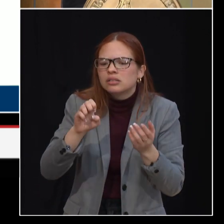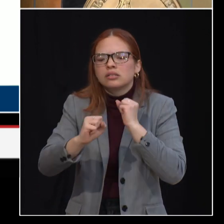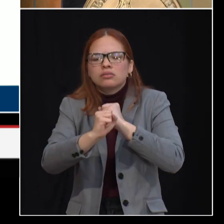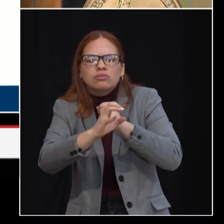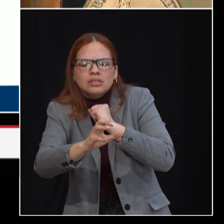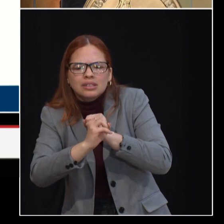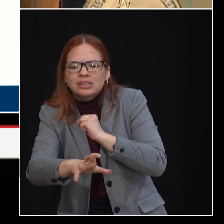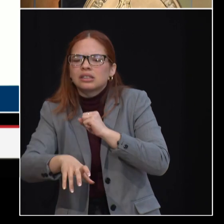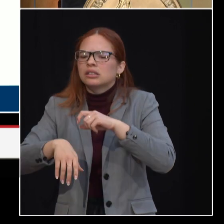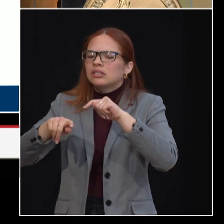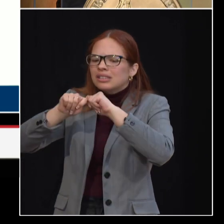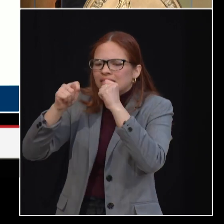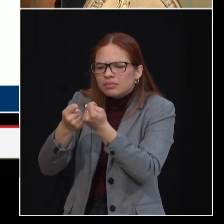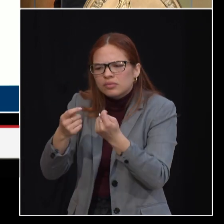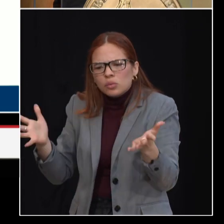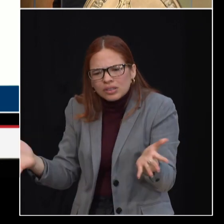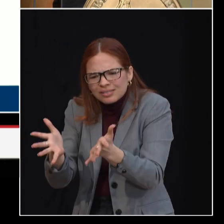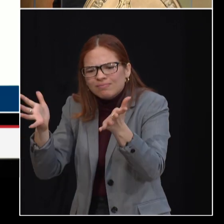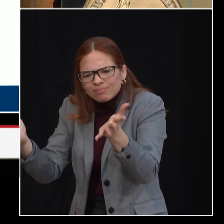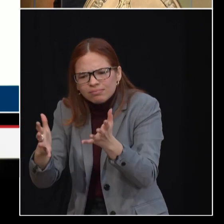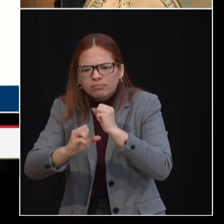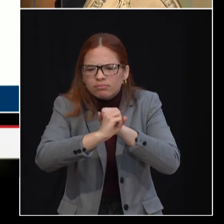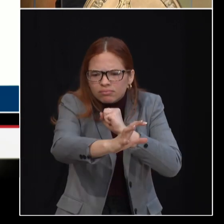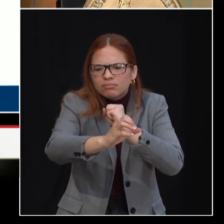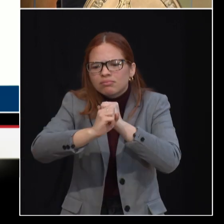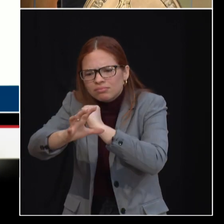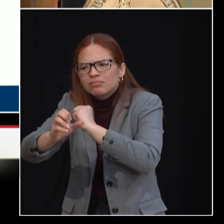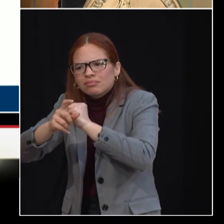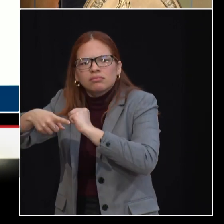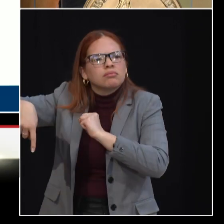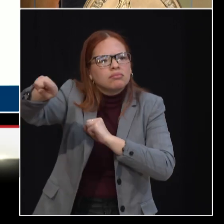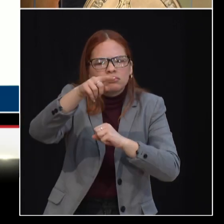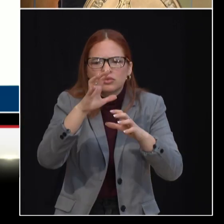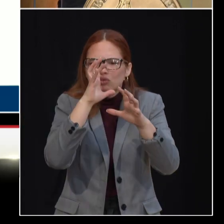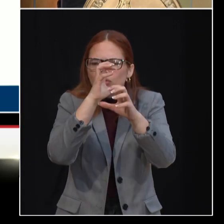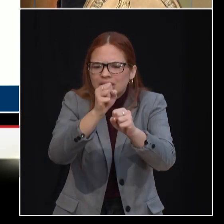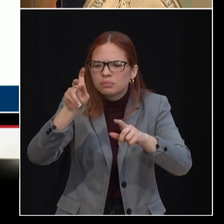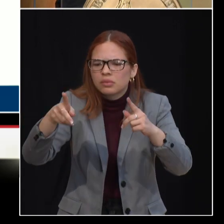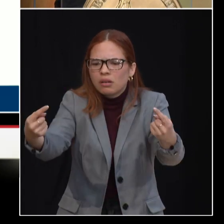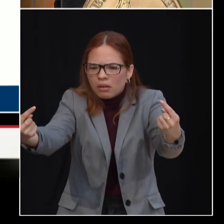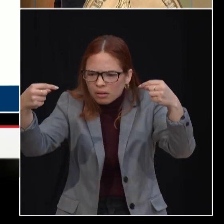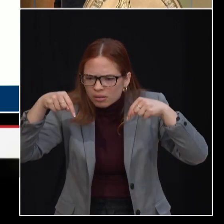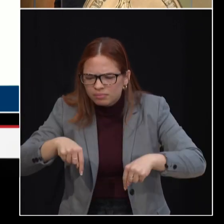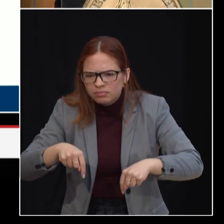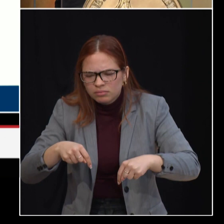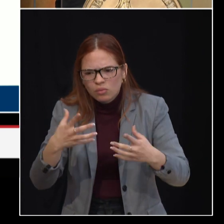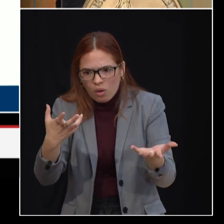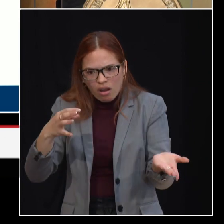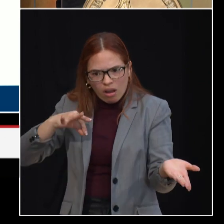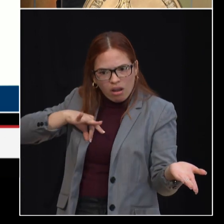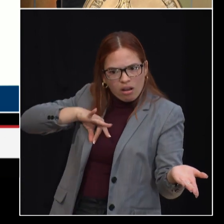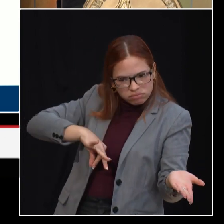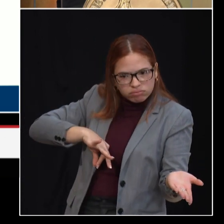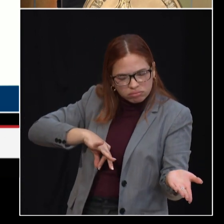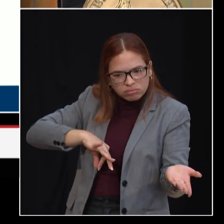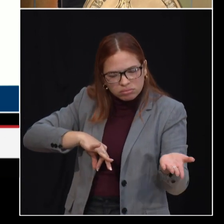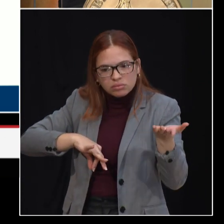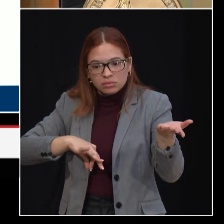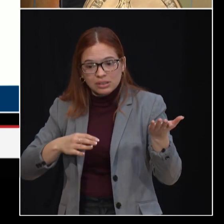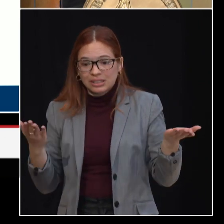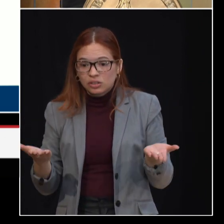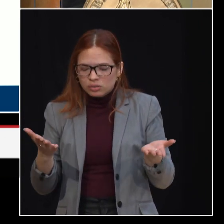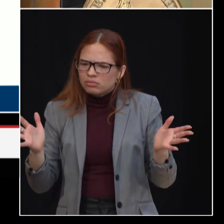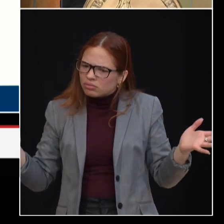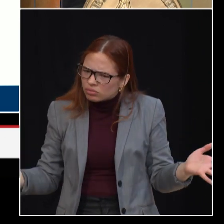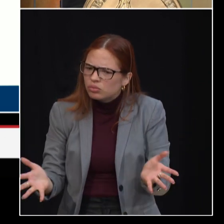and bringing meetings and events to the district. So if you want to maximize your benefit from this growth, we encourage you to partner